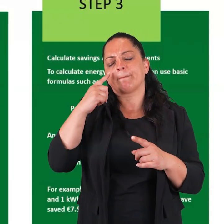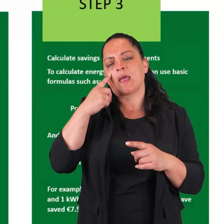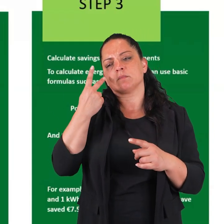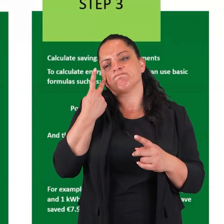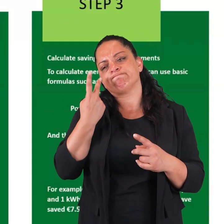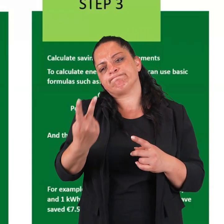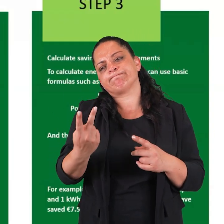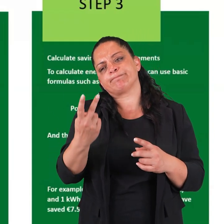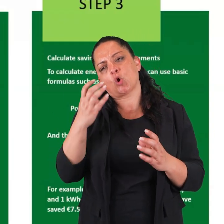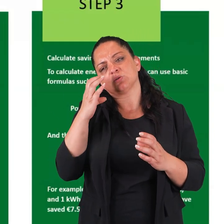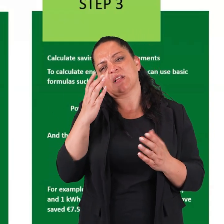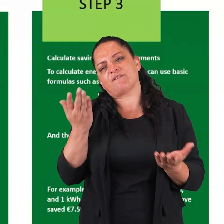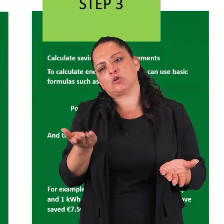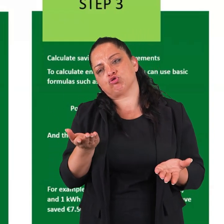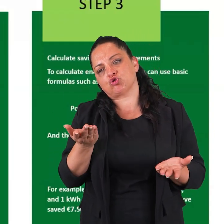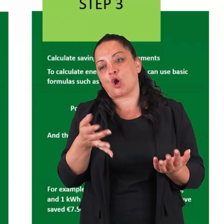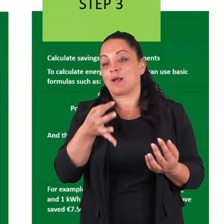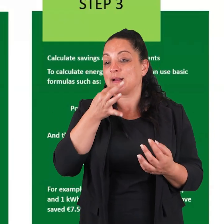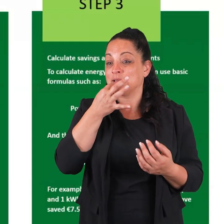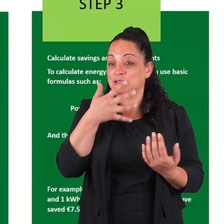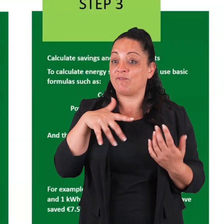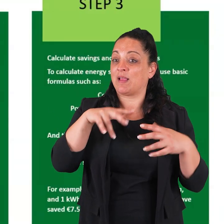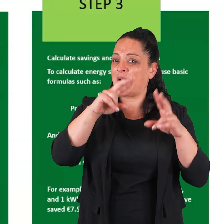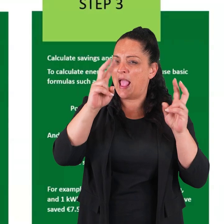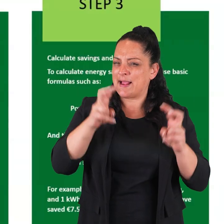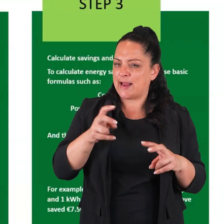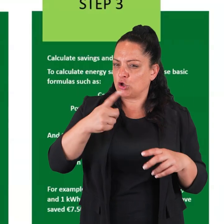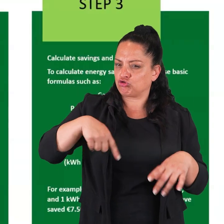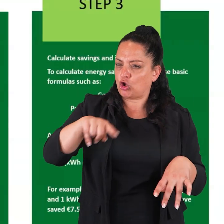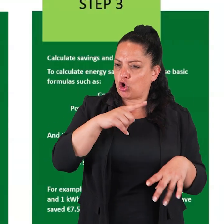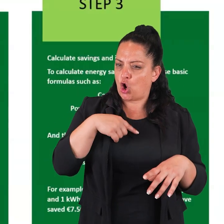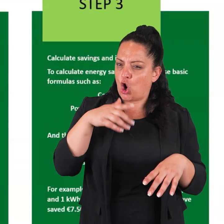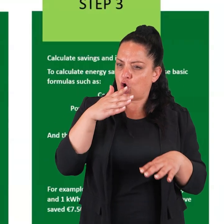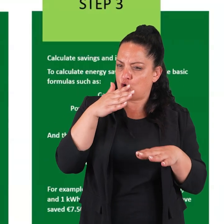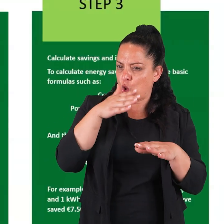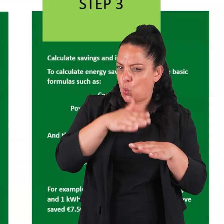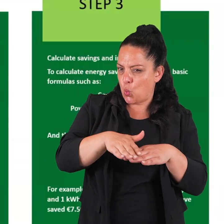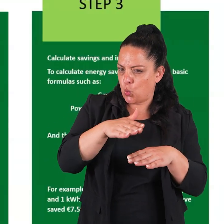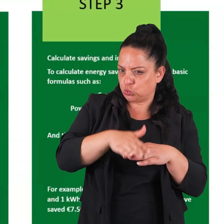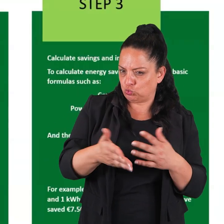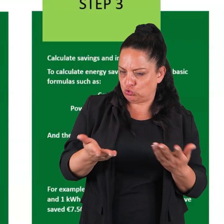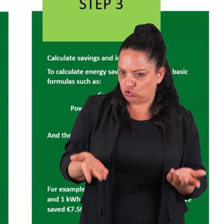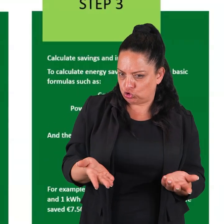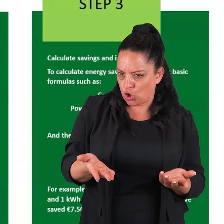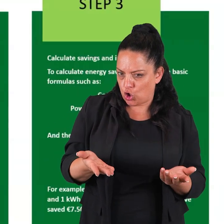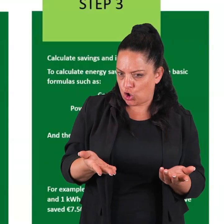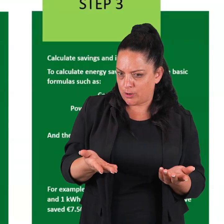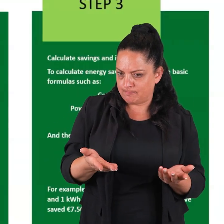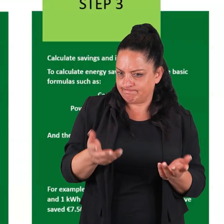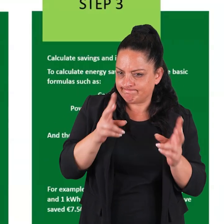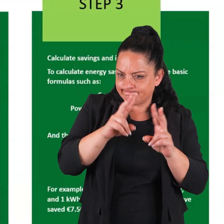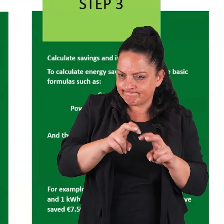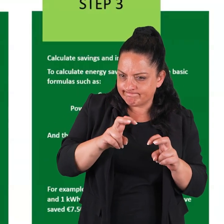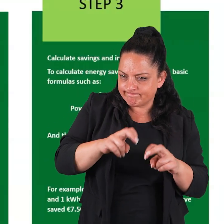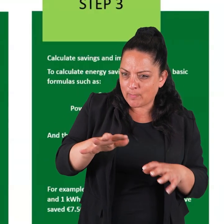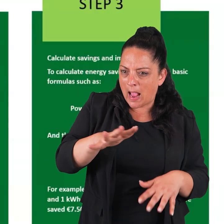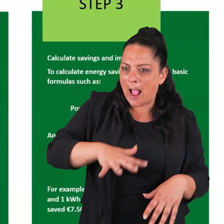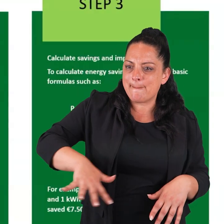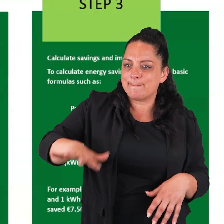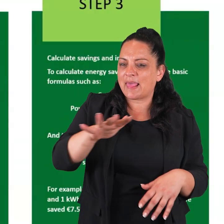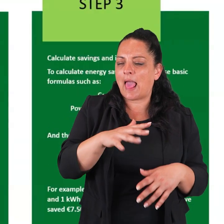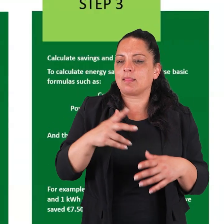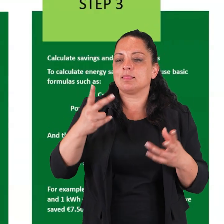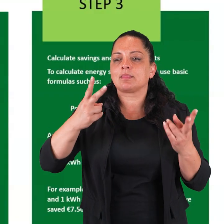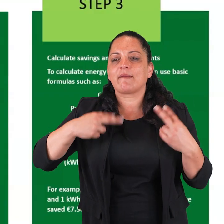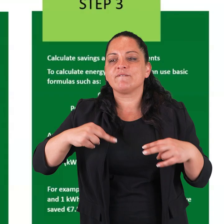observation. So observe the use that we do of the energy in the environments